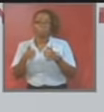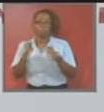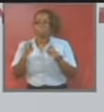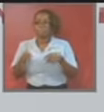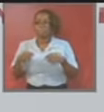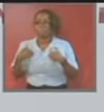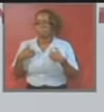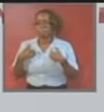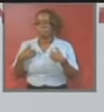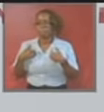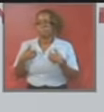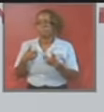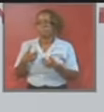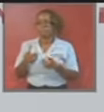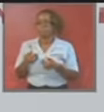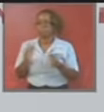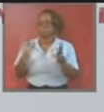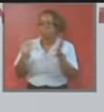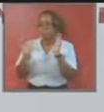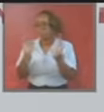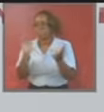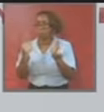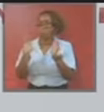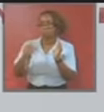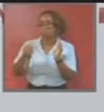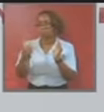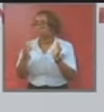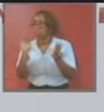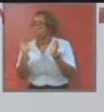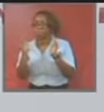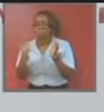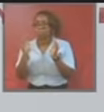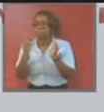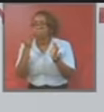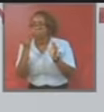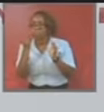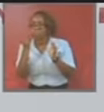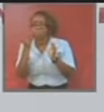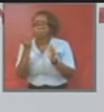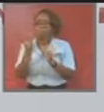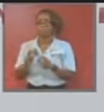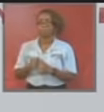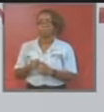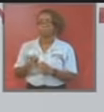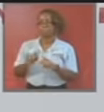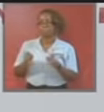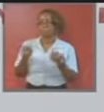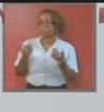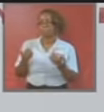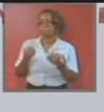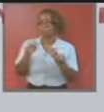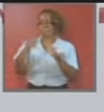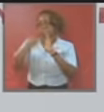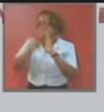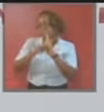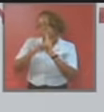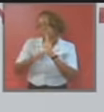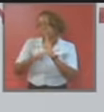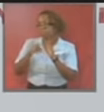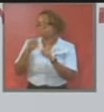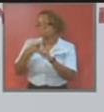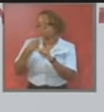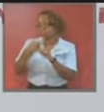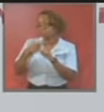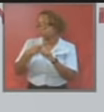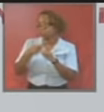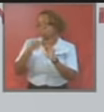to a PCR test. So because we actually had a slowdown in the number of positives that we were getting in the early part of December and the late part of